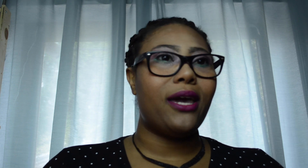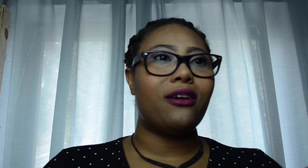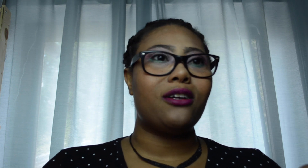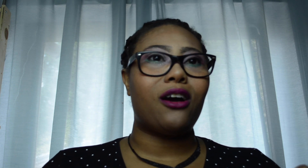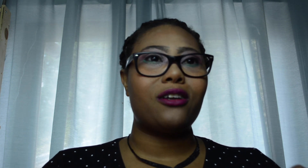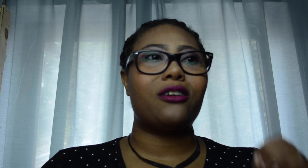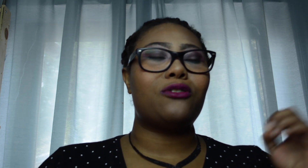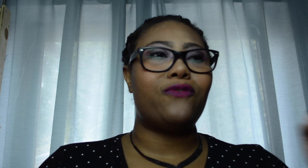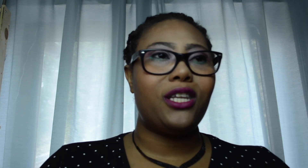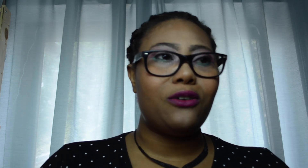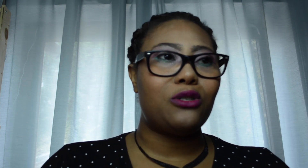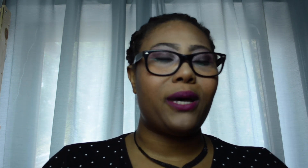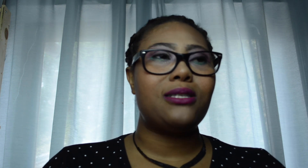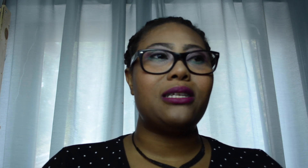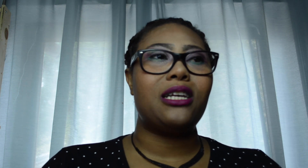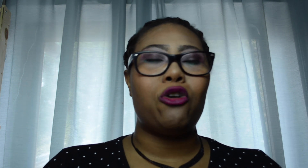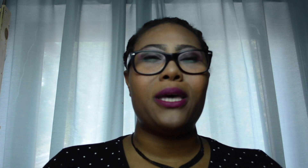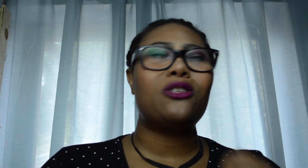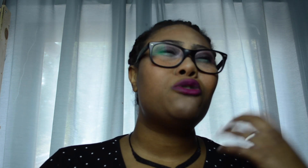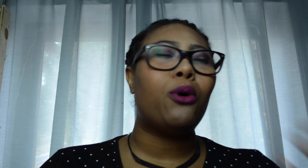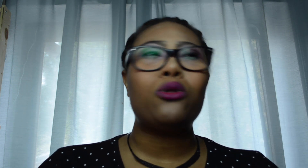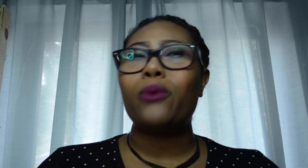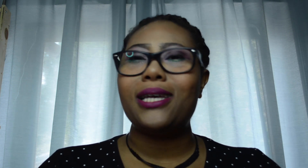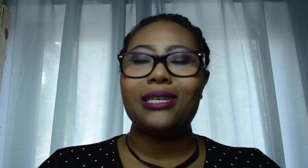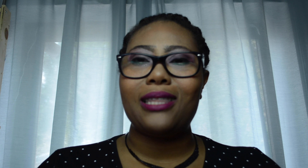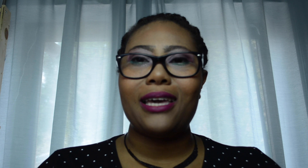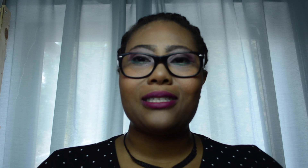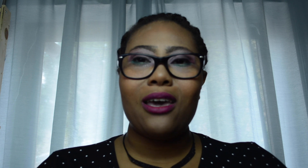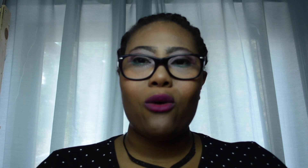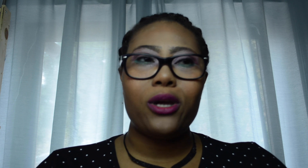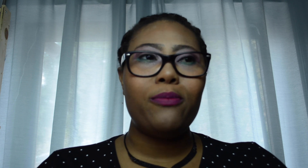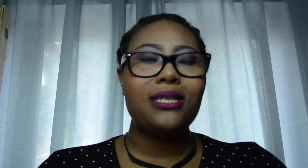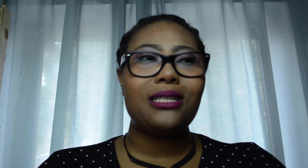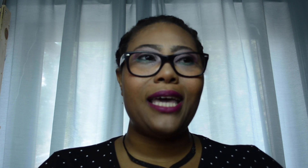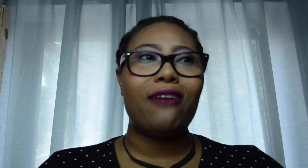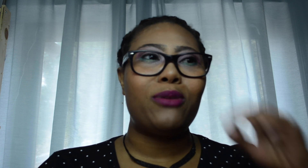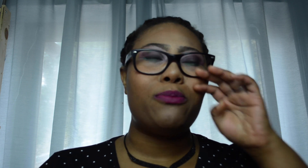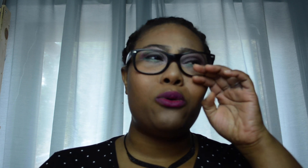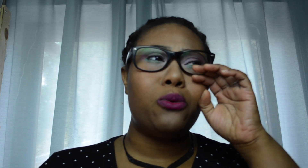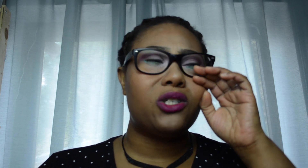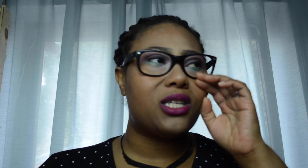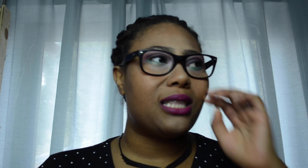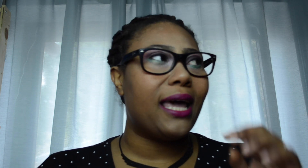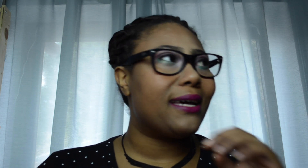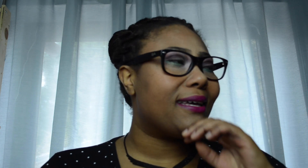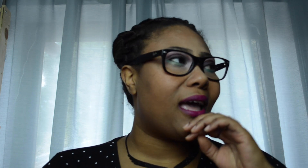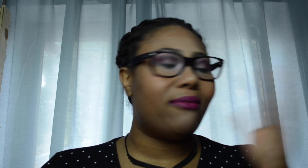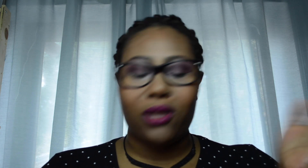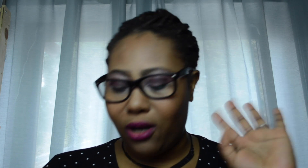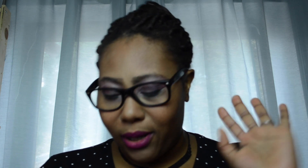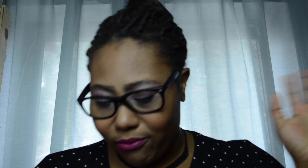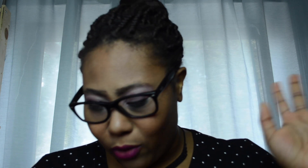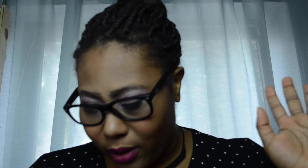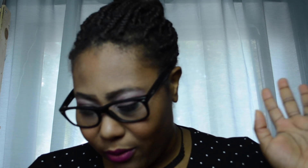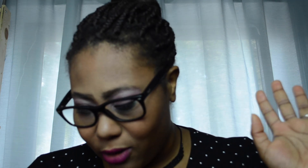videos about Aaron Carter, those videos about Selena Gomez, those polarizing things where you basically have people who are just like,